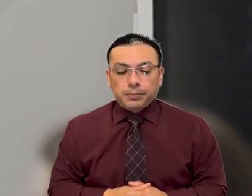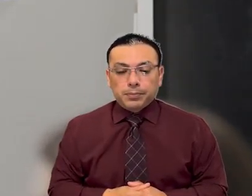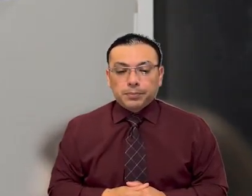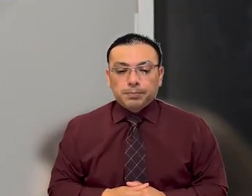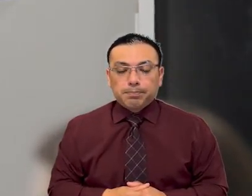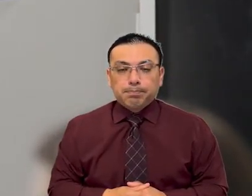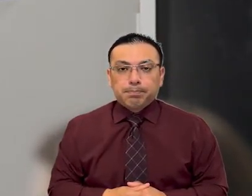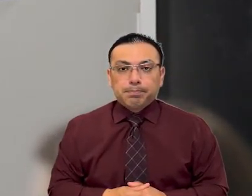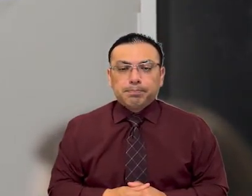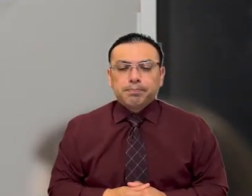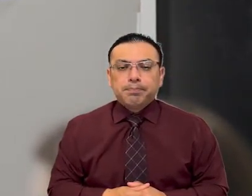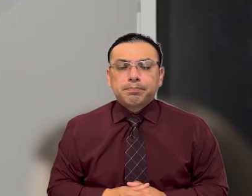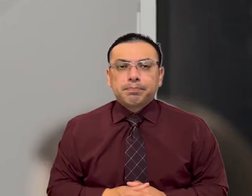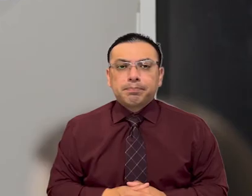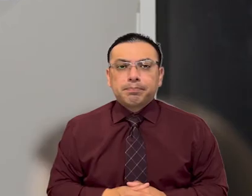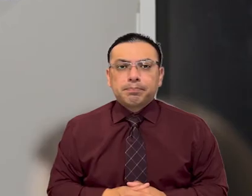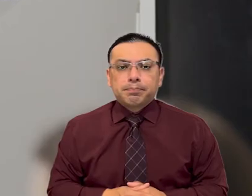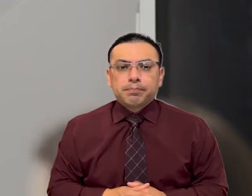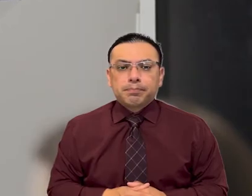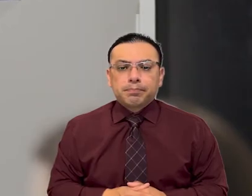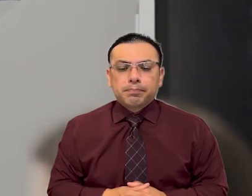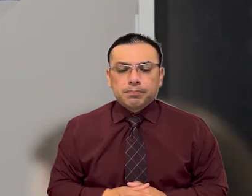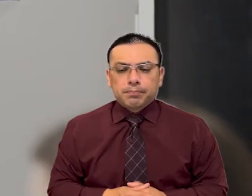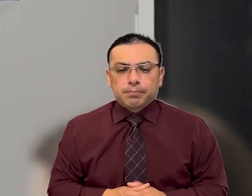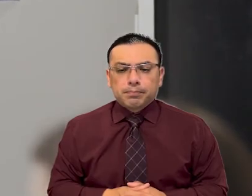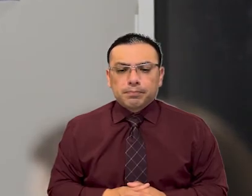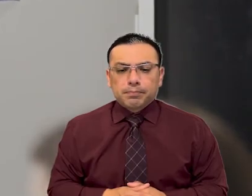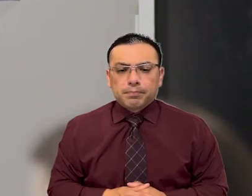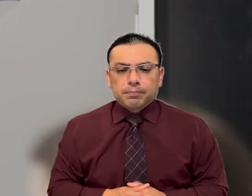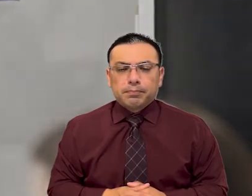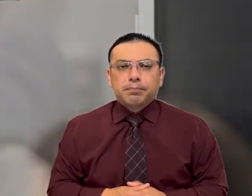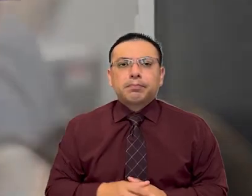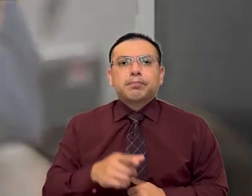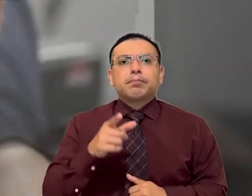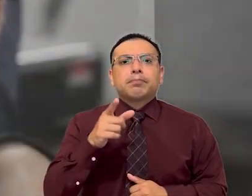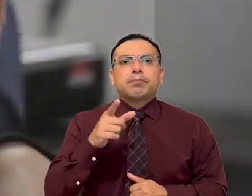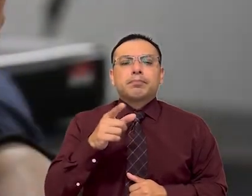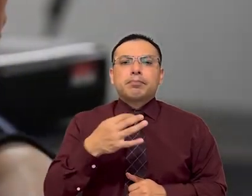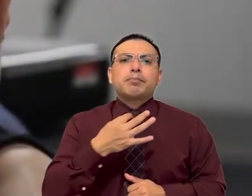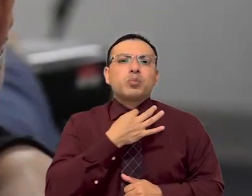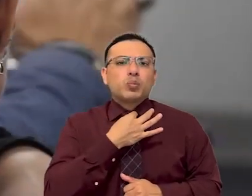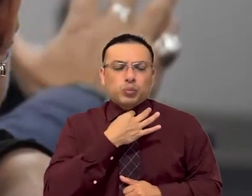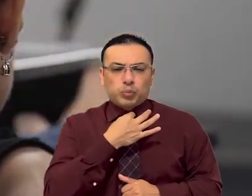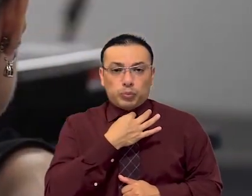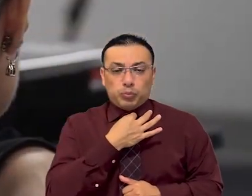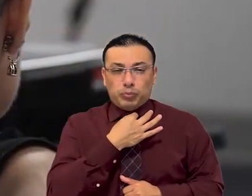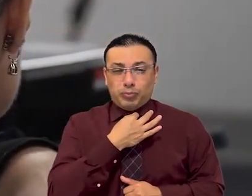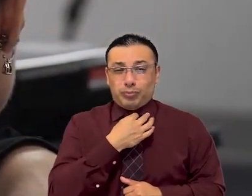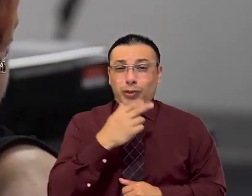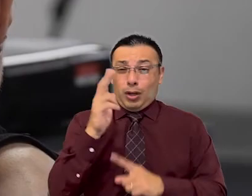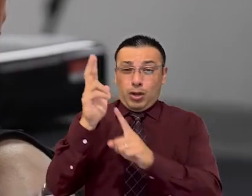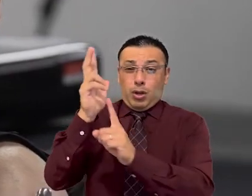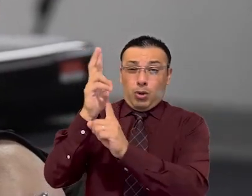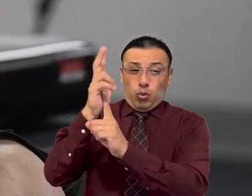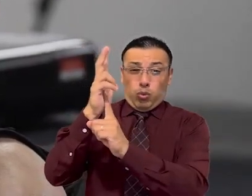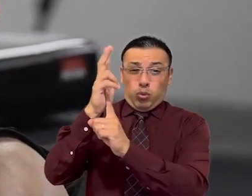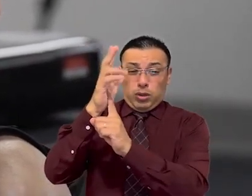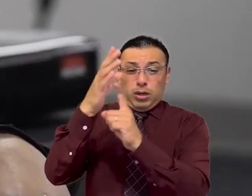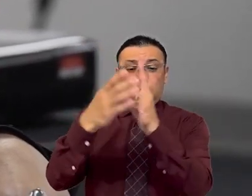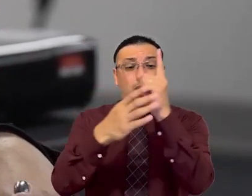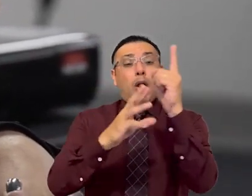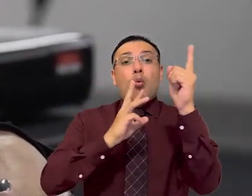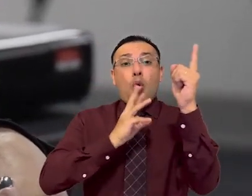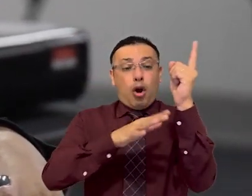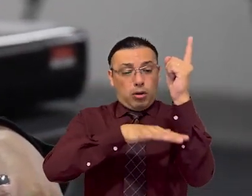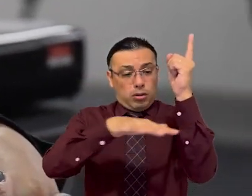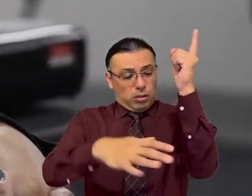Just to establish this, what technique for the footing, because everything about the water doesn't change, but underwater it's a different story. What footing are you using